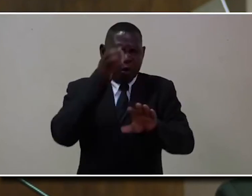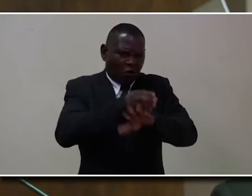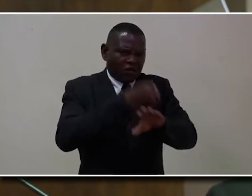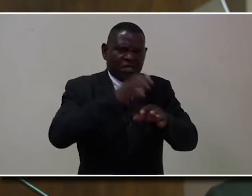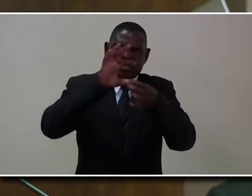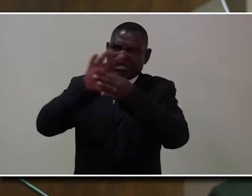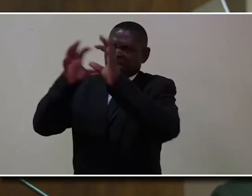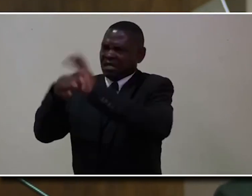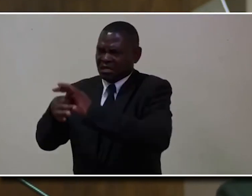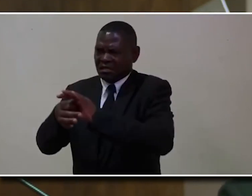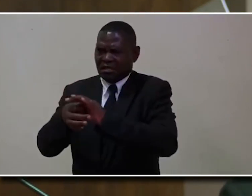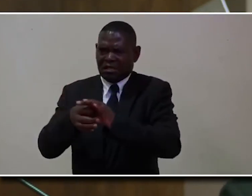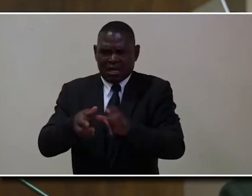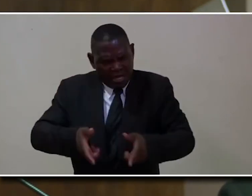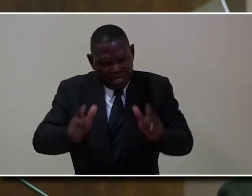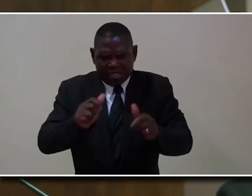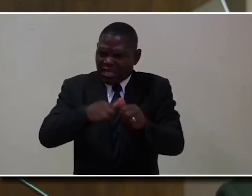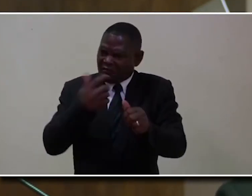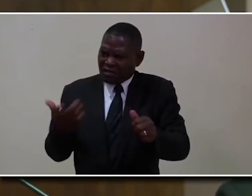Let everything be as